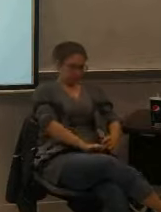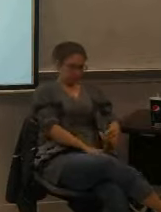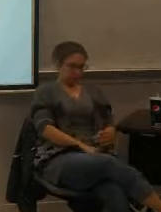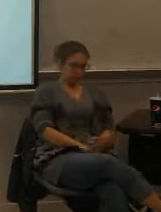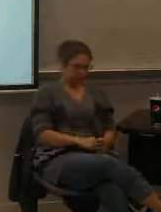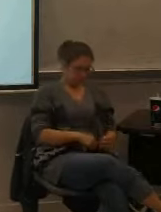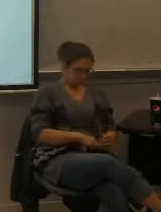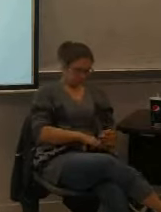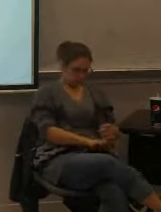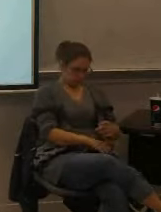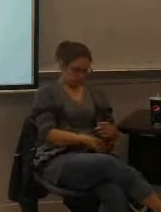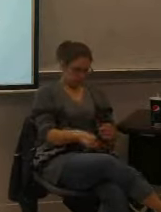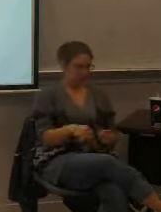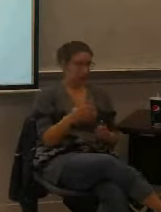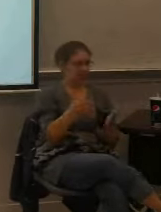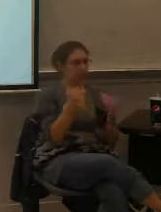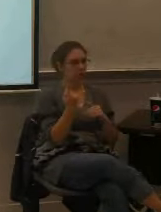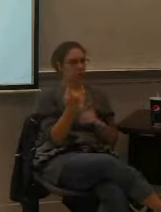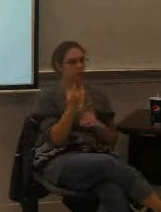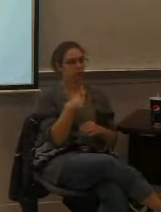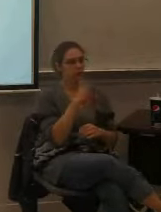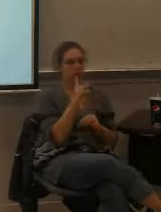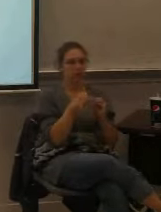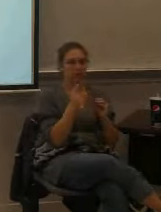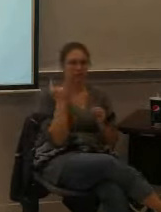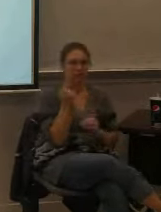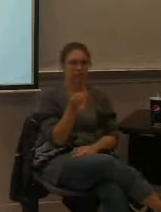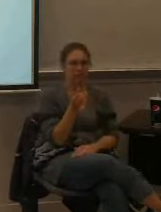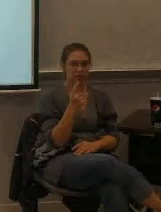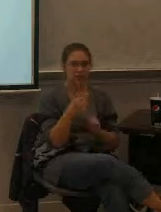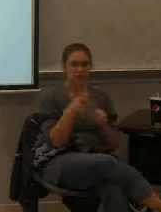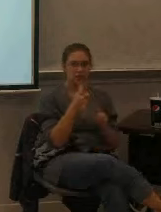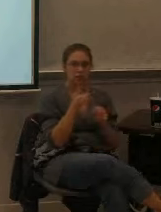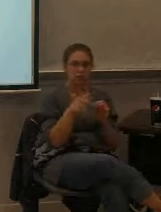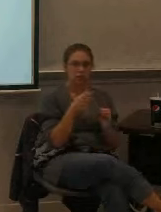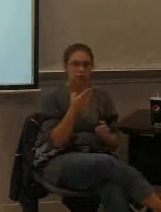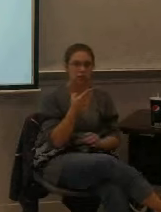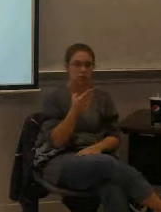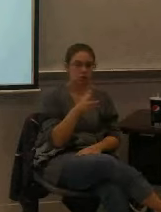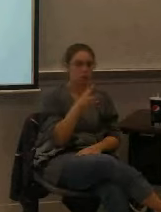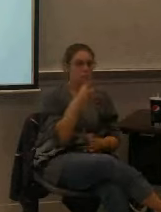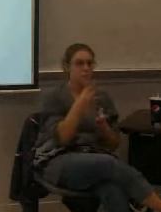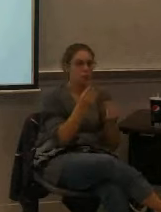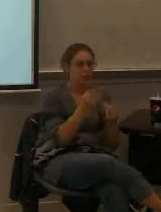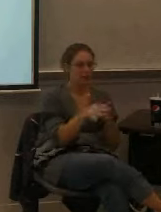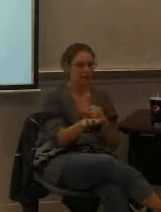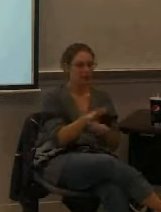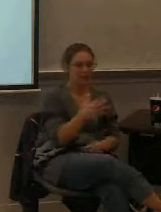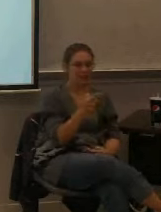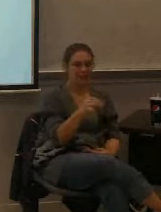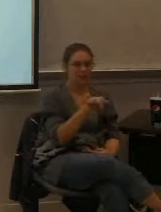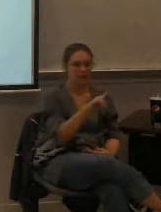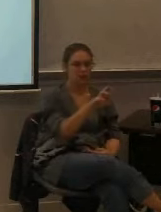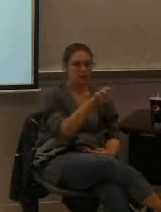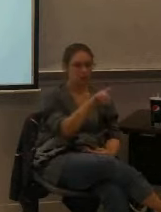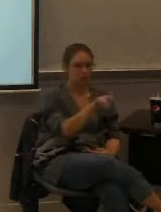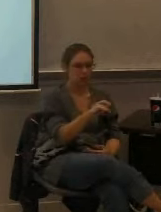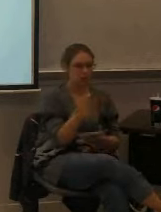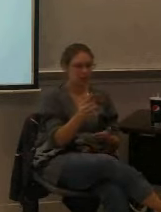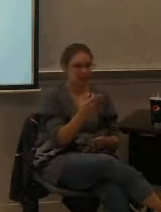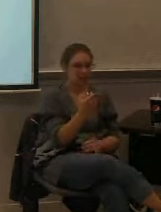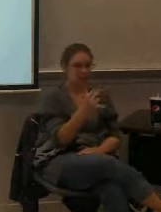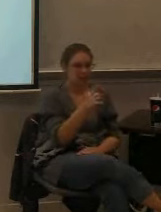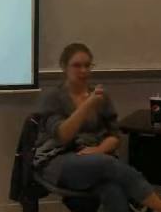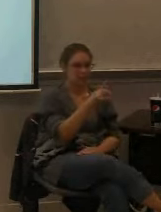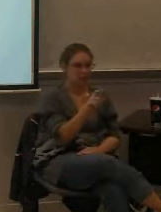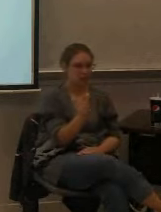The next one we'll talk about, we talked a little bit about this already when we talked about wetlands and hydrology and getting the hydrology back,